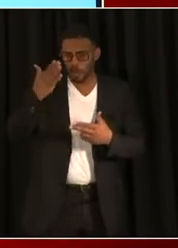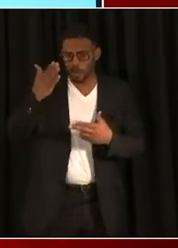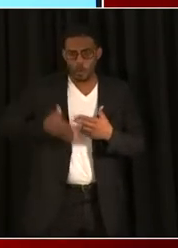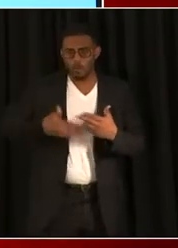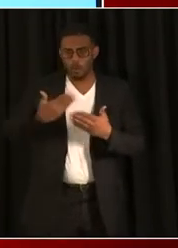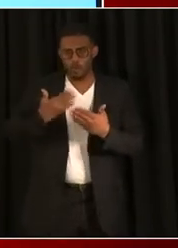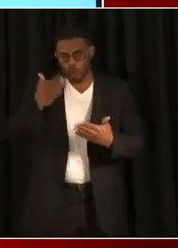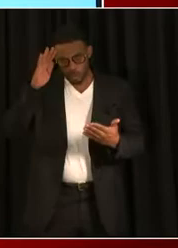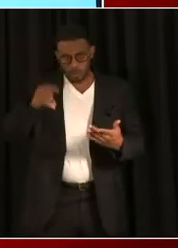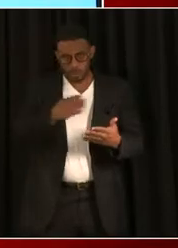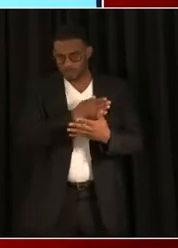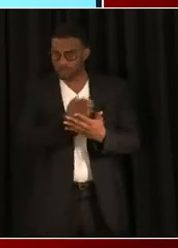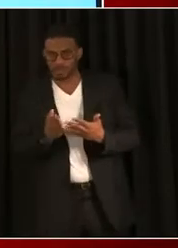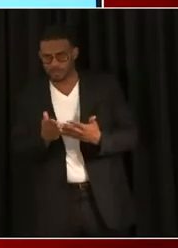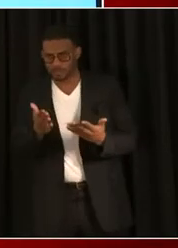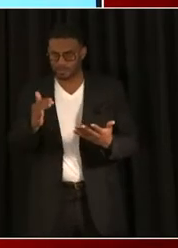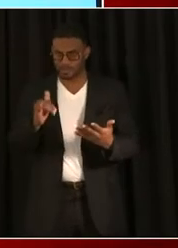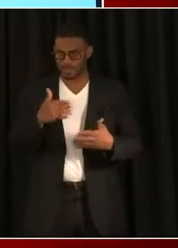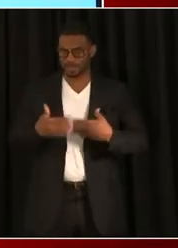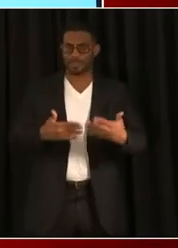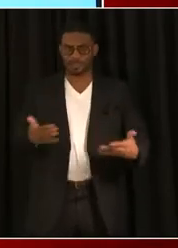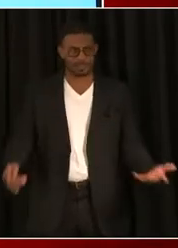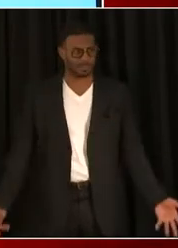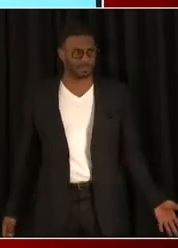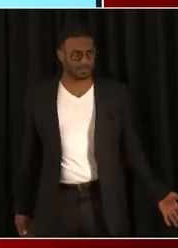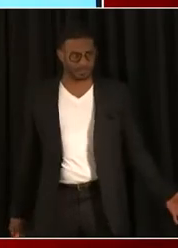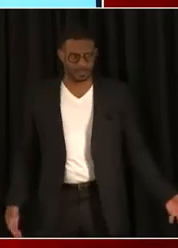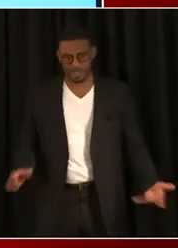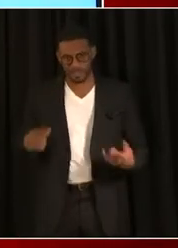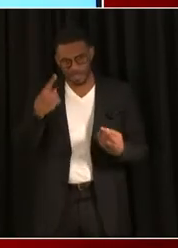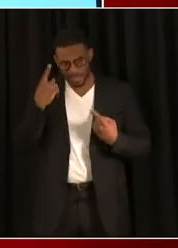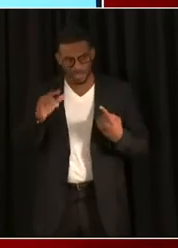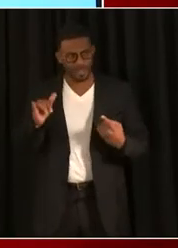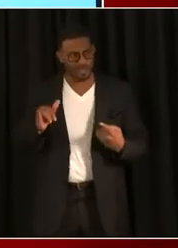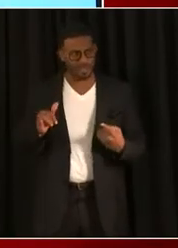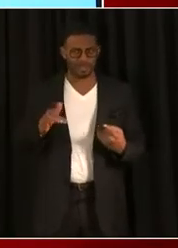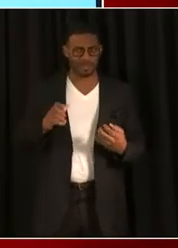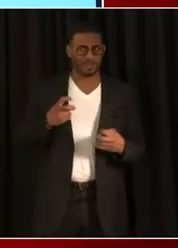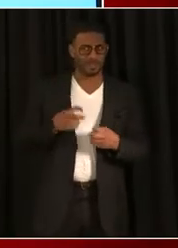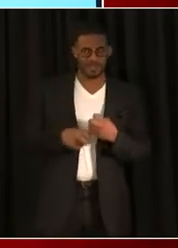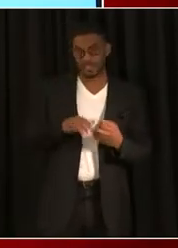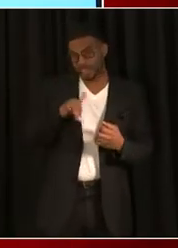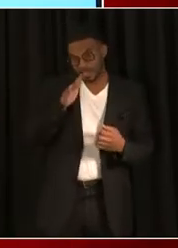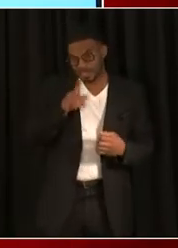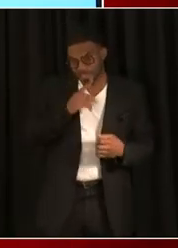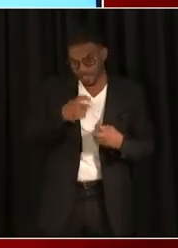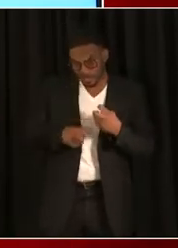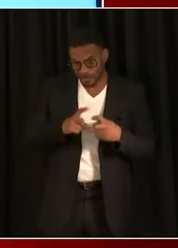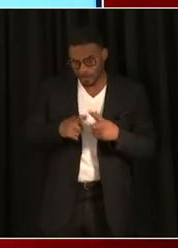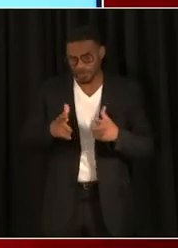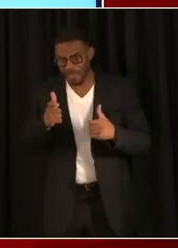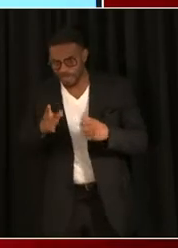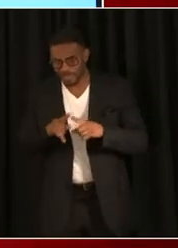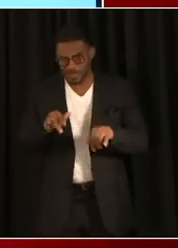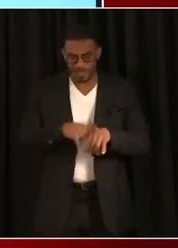you know it. So I think if anybody's thinking, well, it might be this.